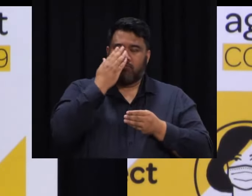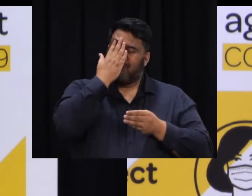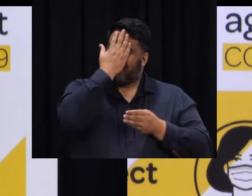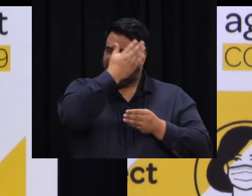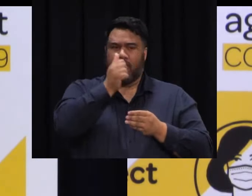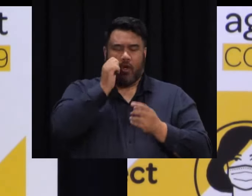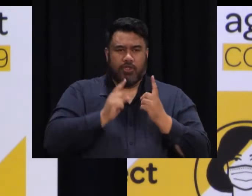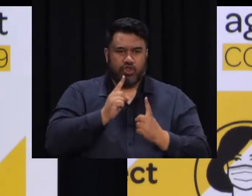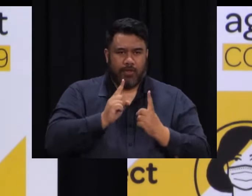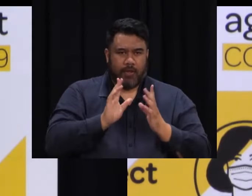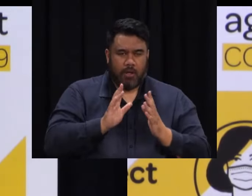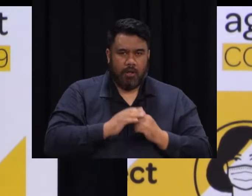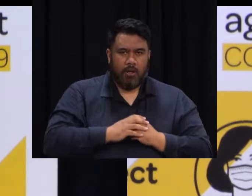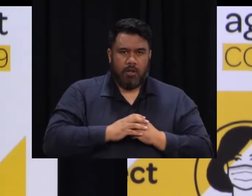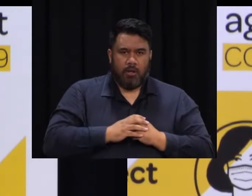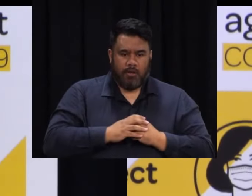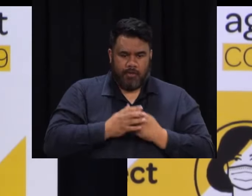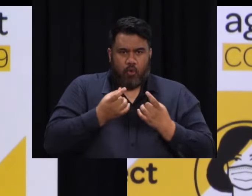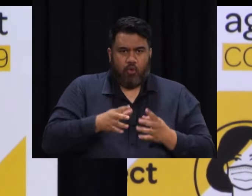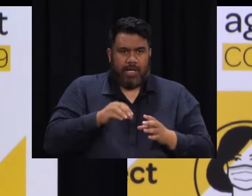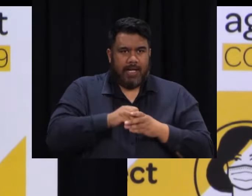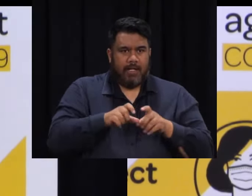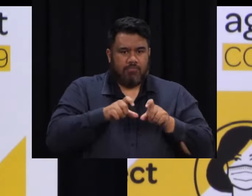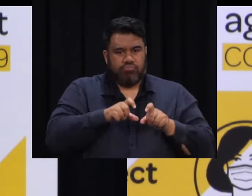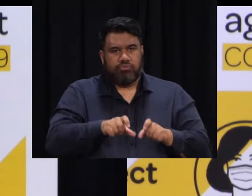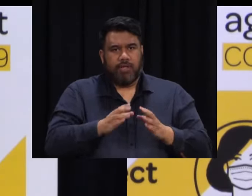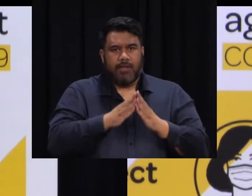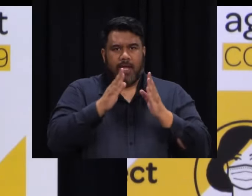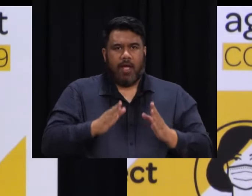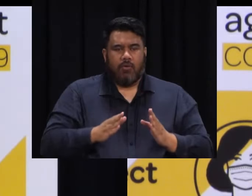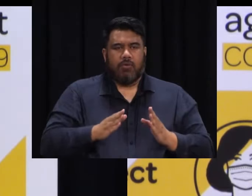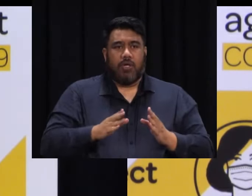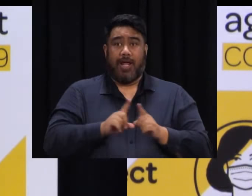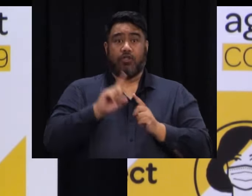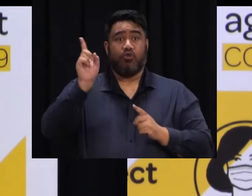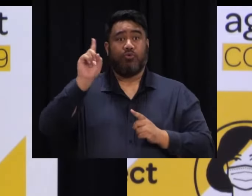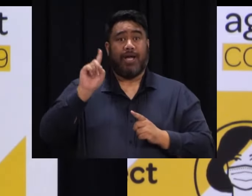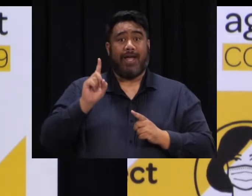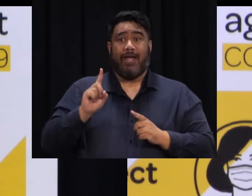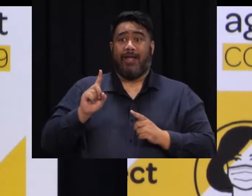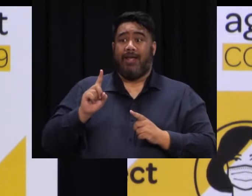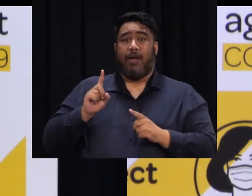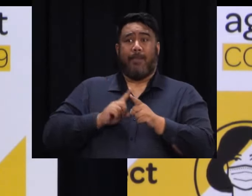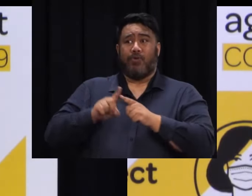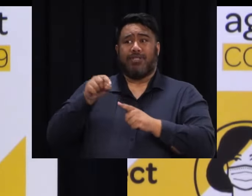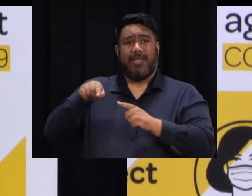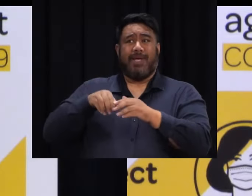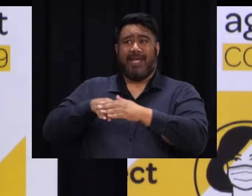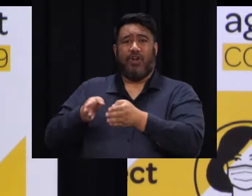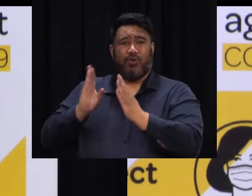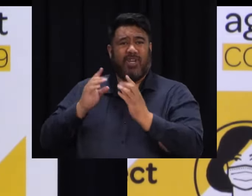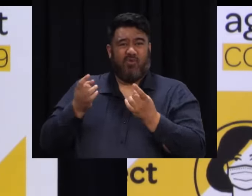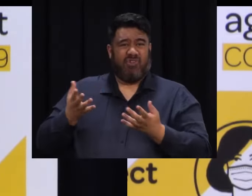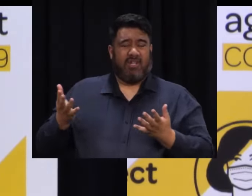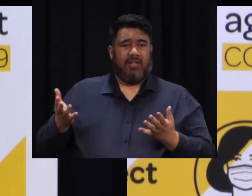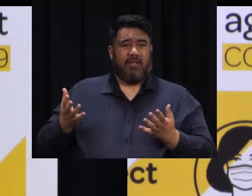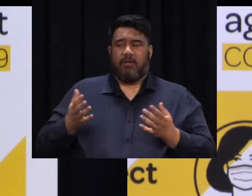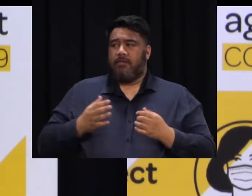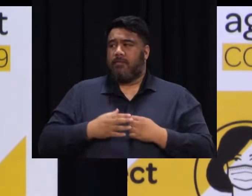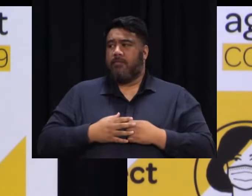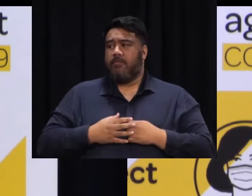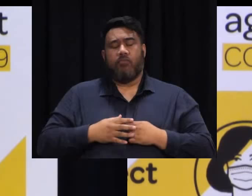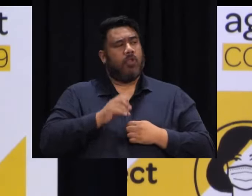people who are already in isolation, and indeed nearly half of today's cases actually in a managed isolation or quarantine facility.